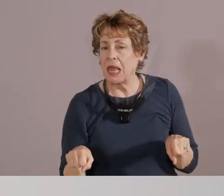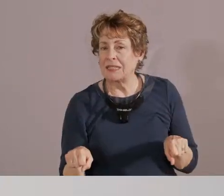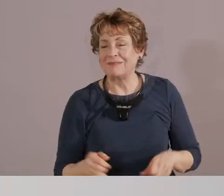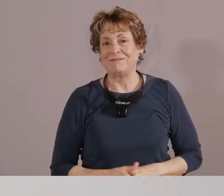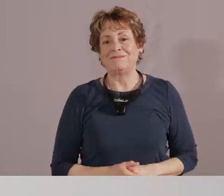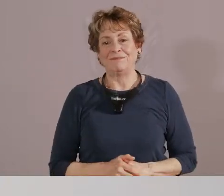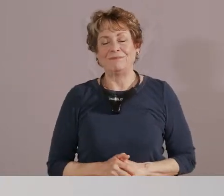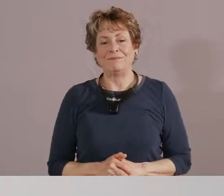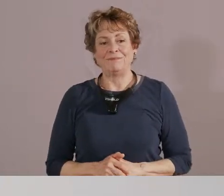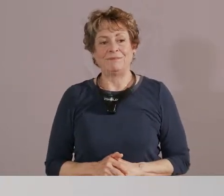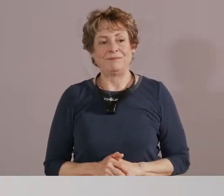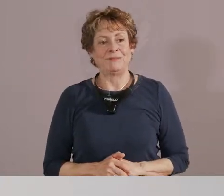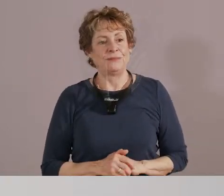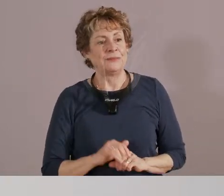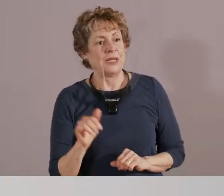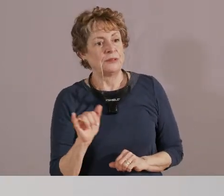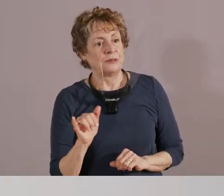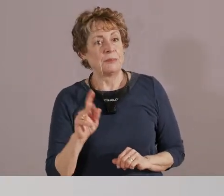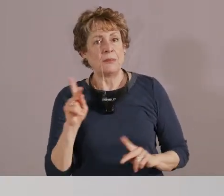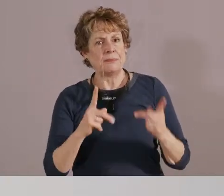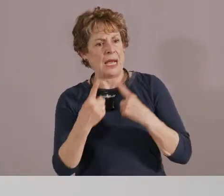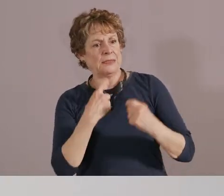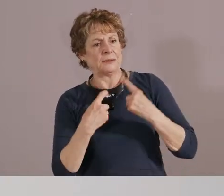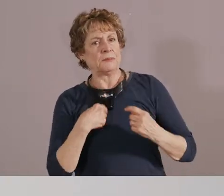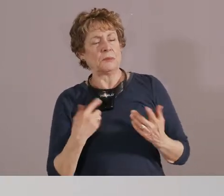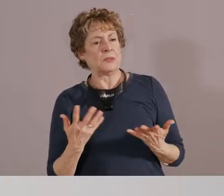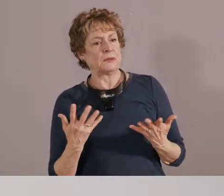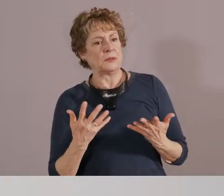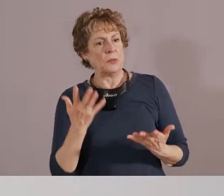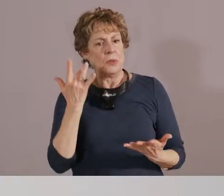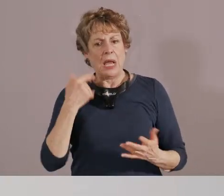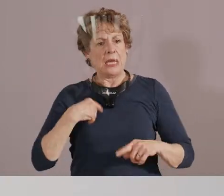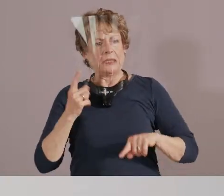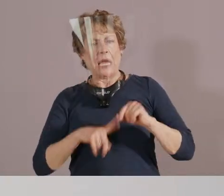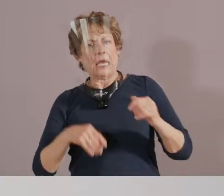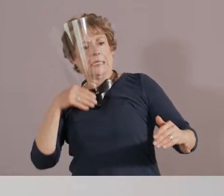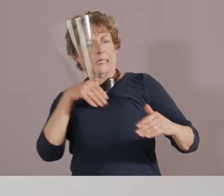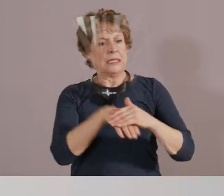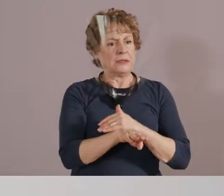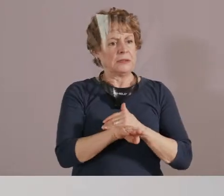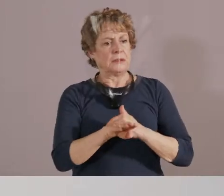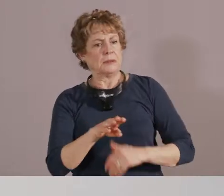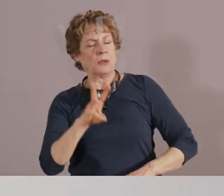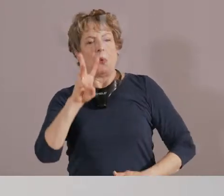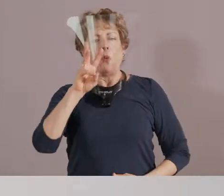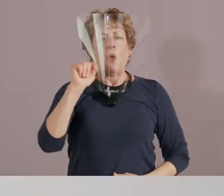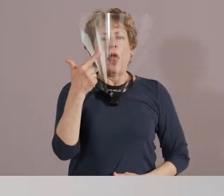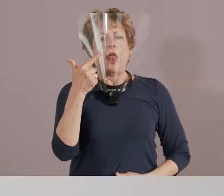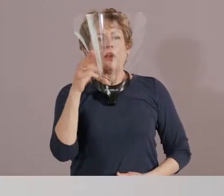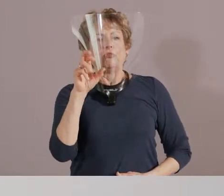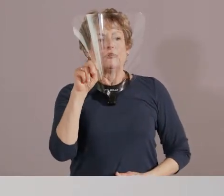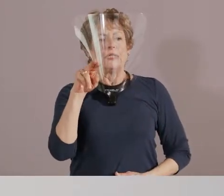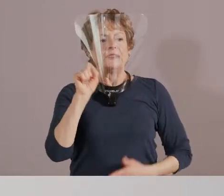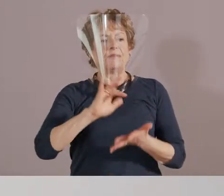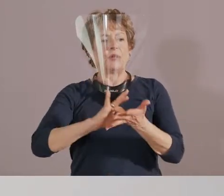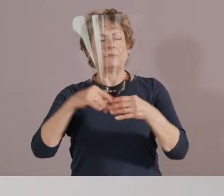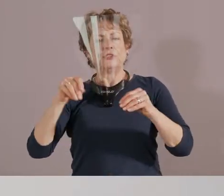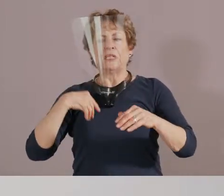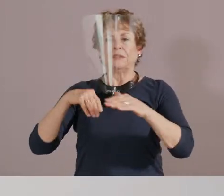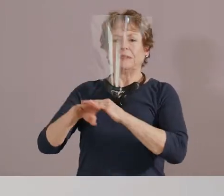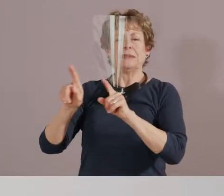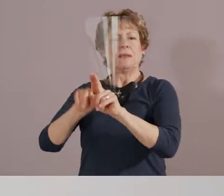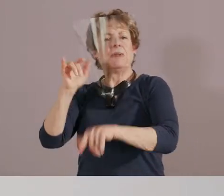Walgreens or a CVS and get my vaccination the same way I get my flu shot? I tell the people it's because of the